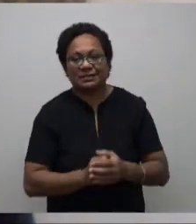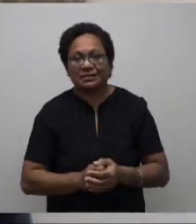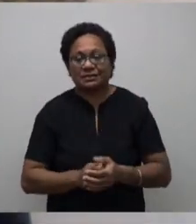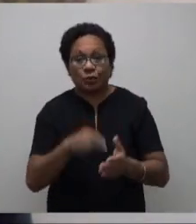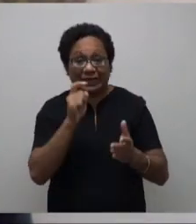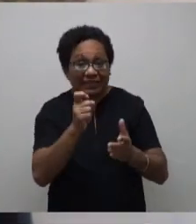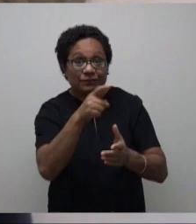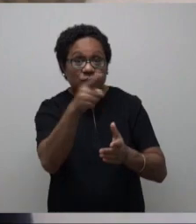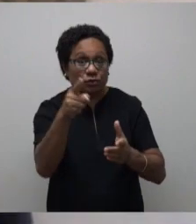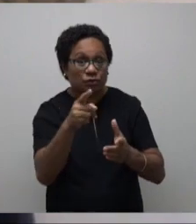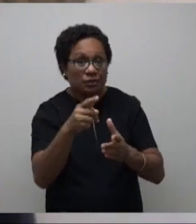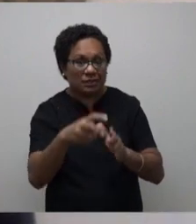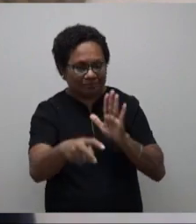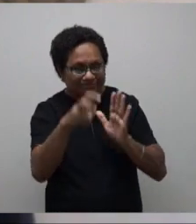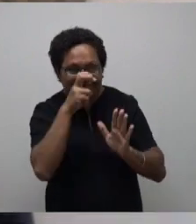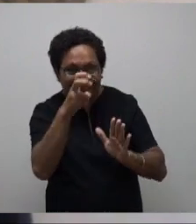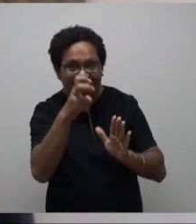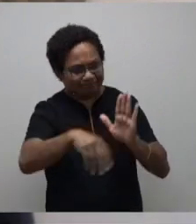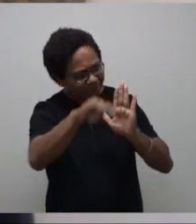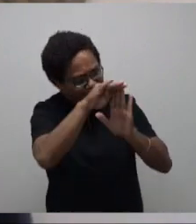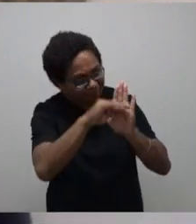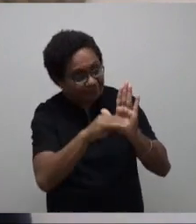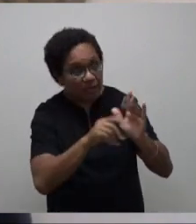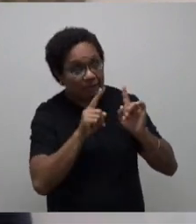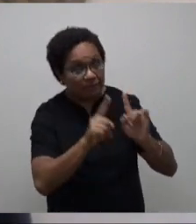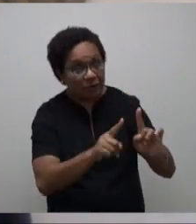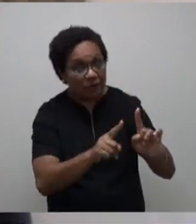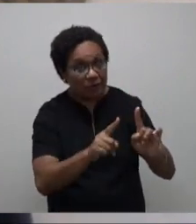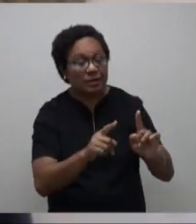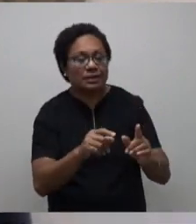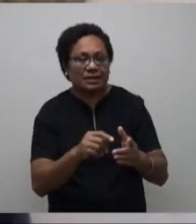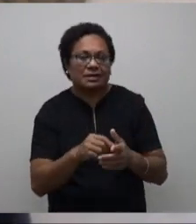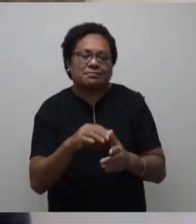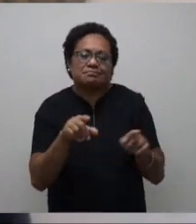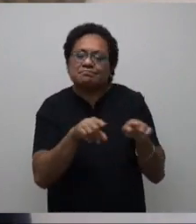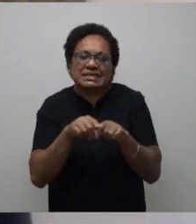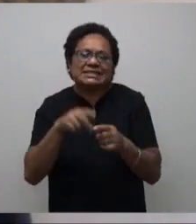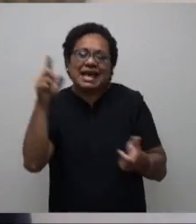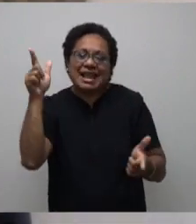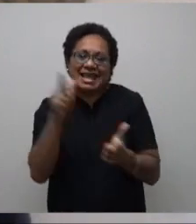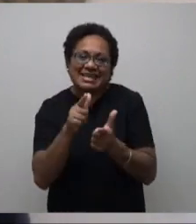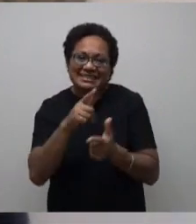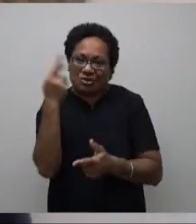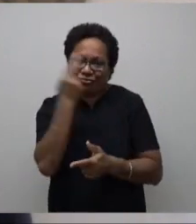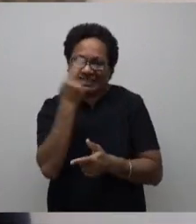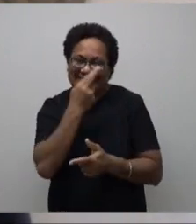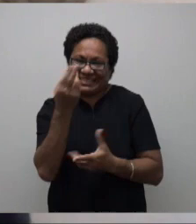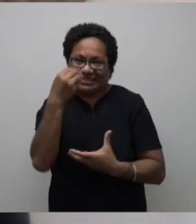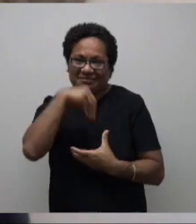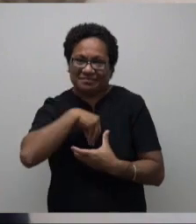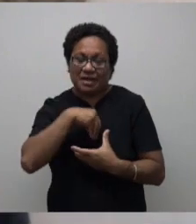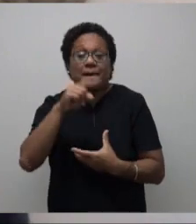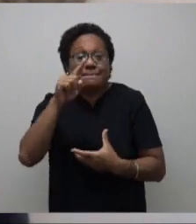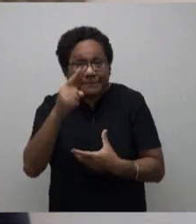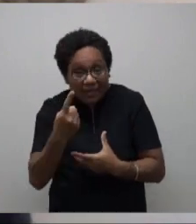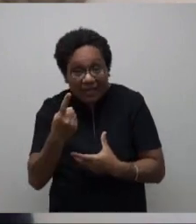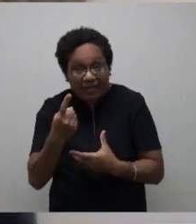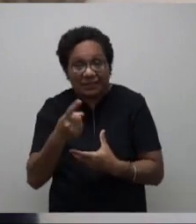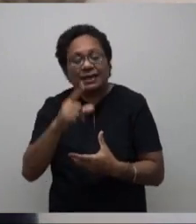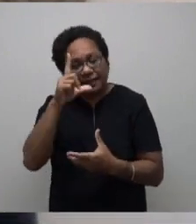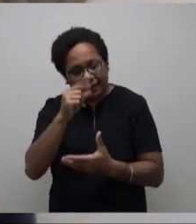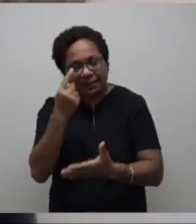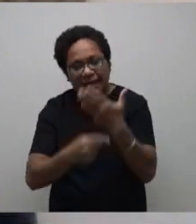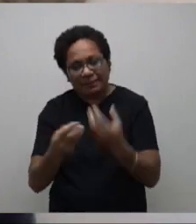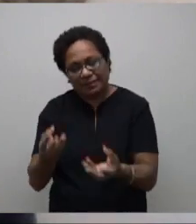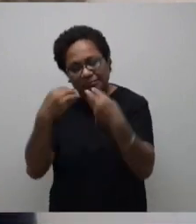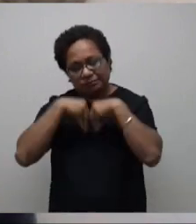you reduce your risk, but it may not eliminate the risk completely because of the contagious nature of this disease. But out